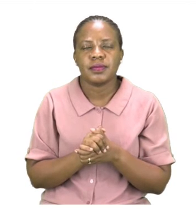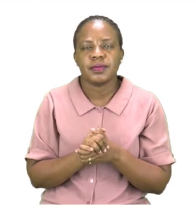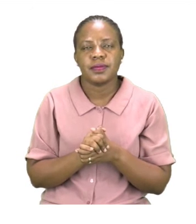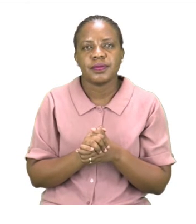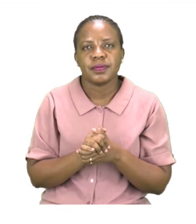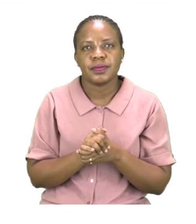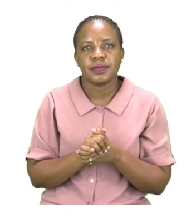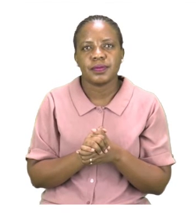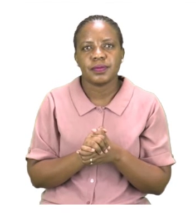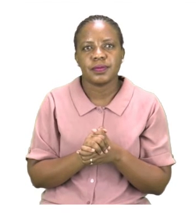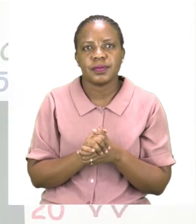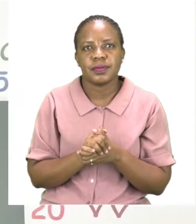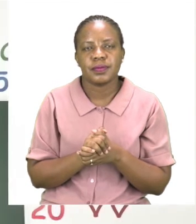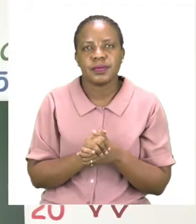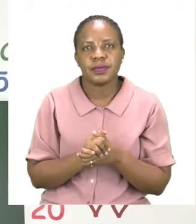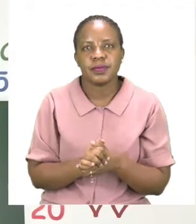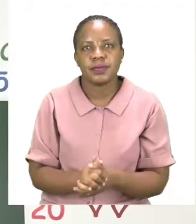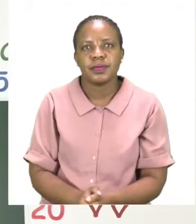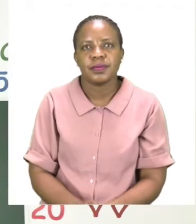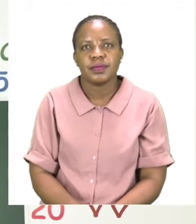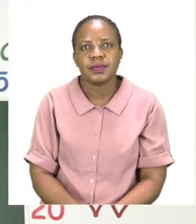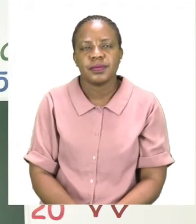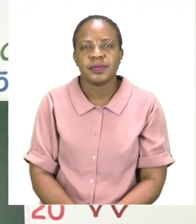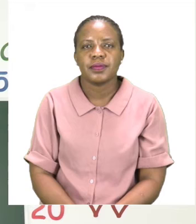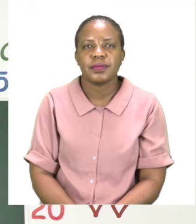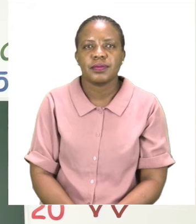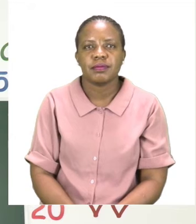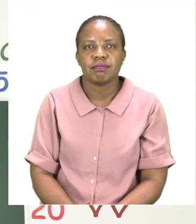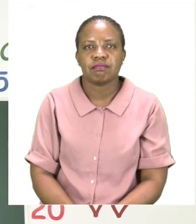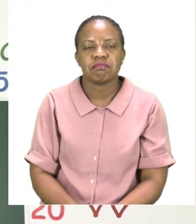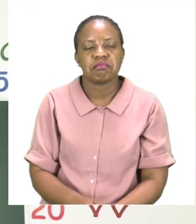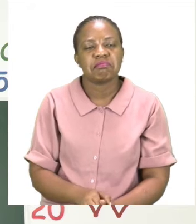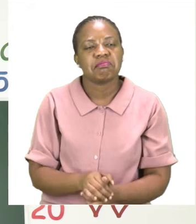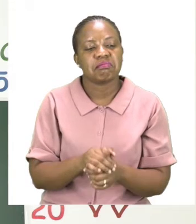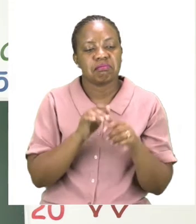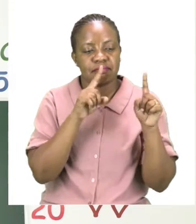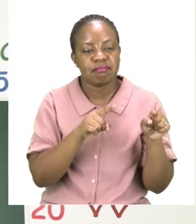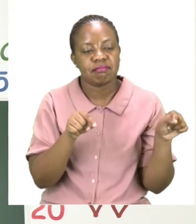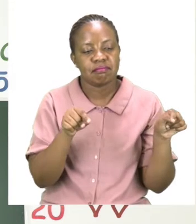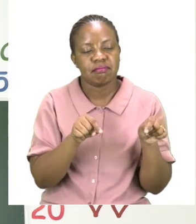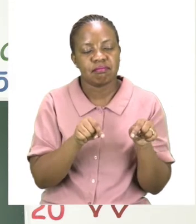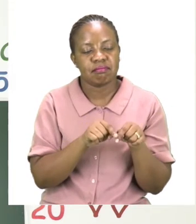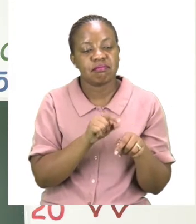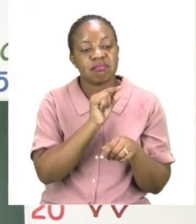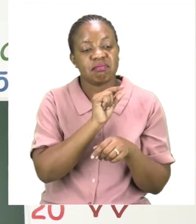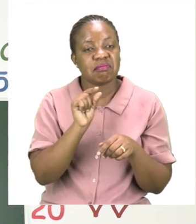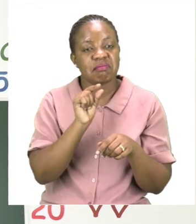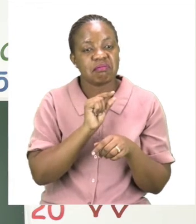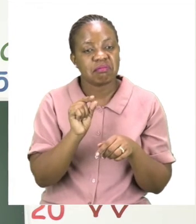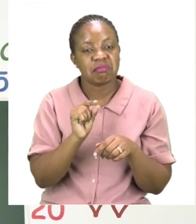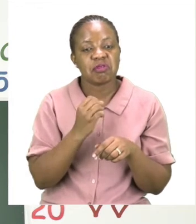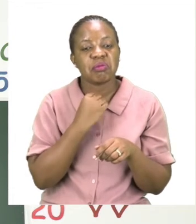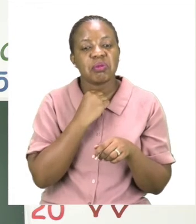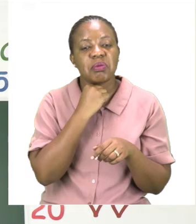Let's take a look at the board first. So the first word that I have that starts with N is